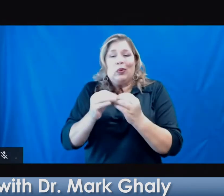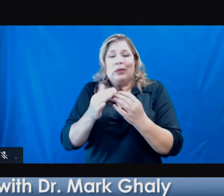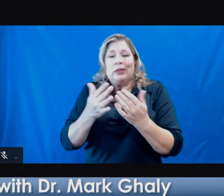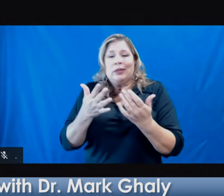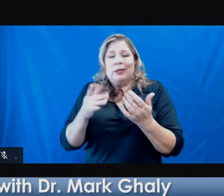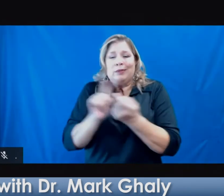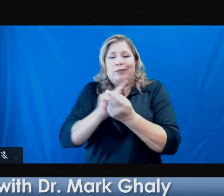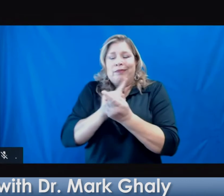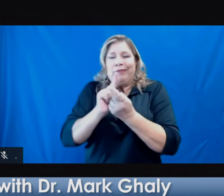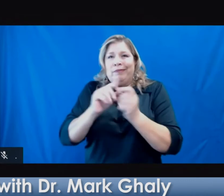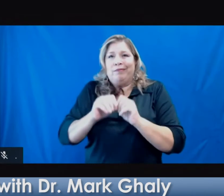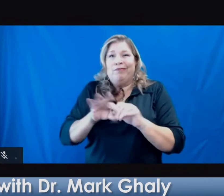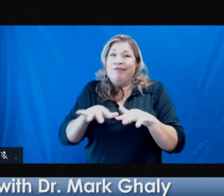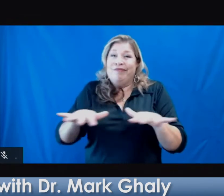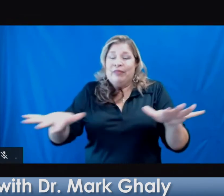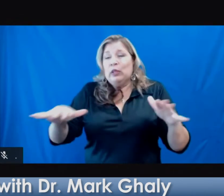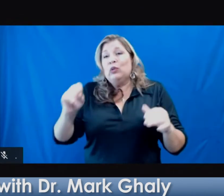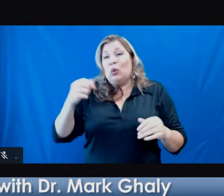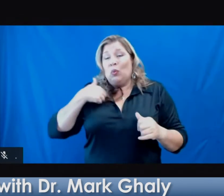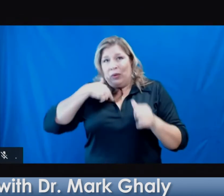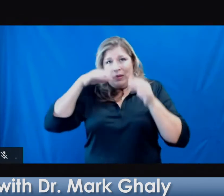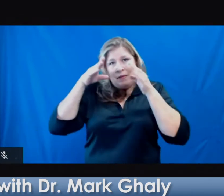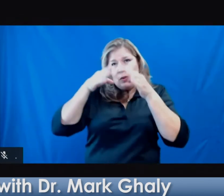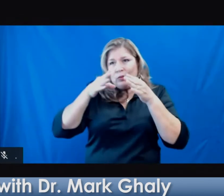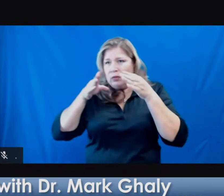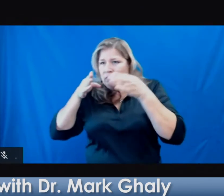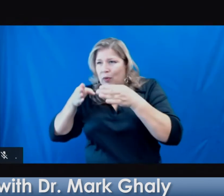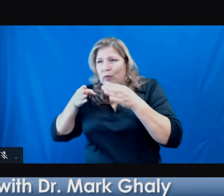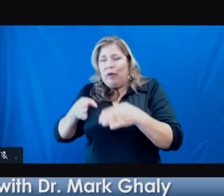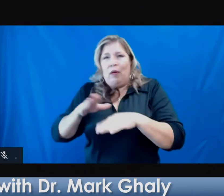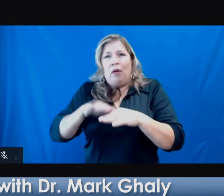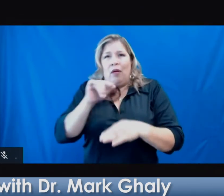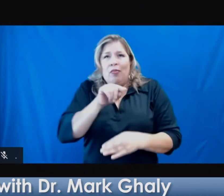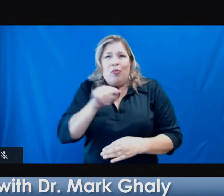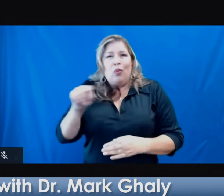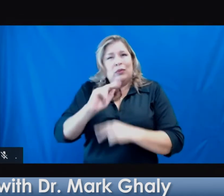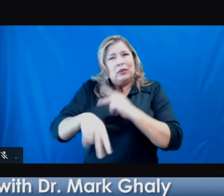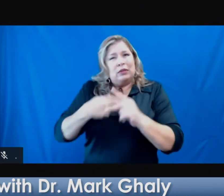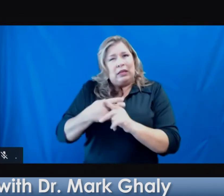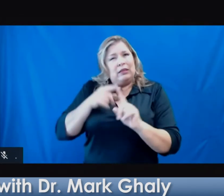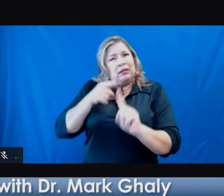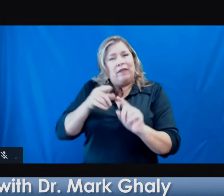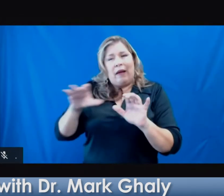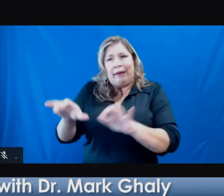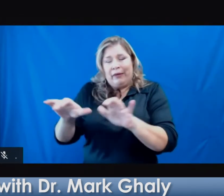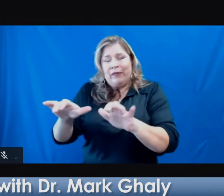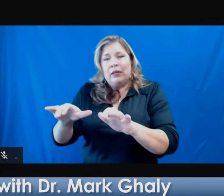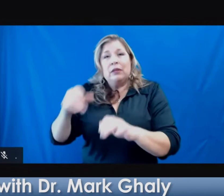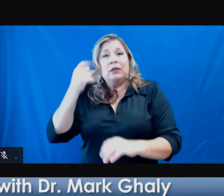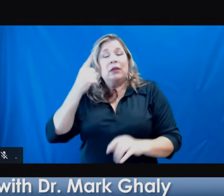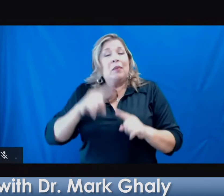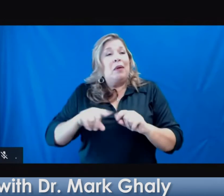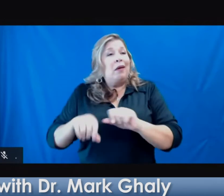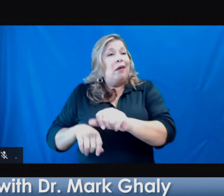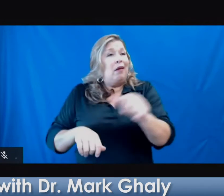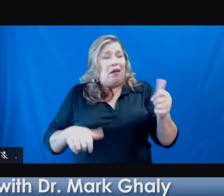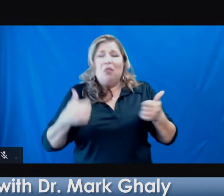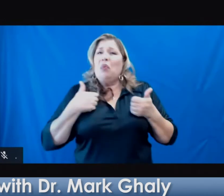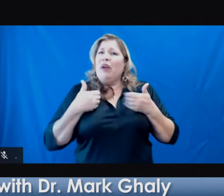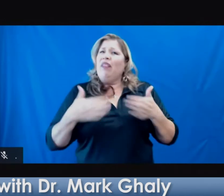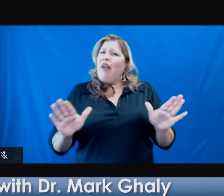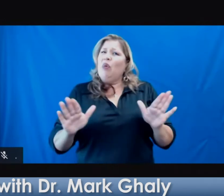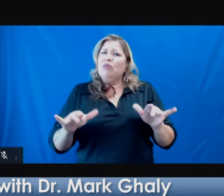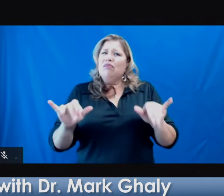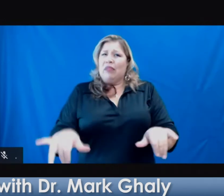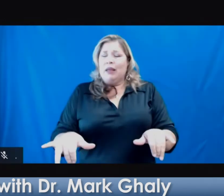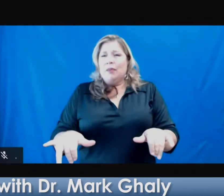focused, targeted effort to really reduce those activities while still allowing some other things to occur because